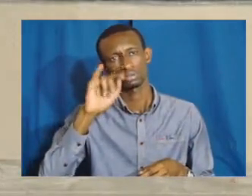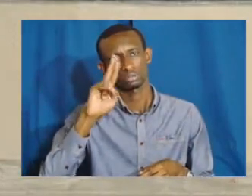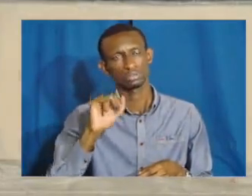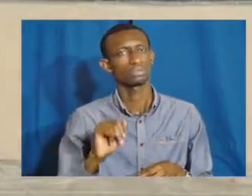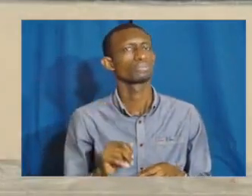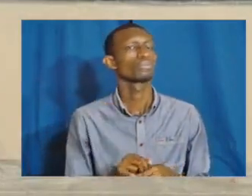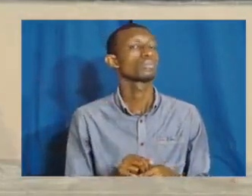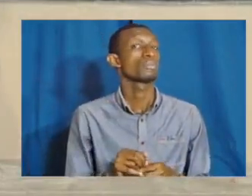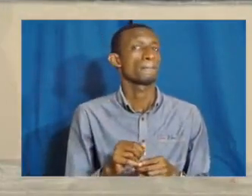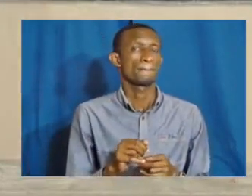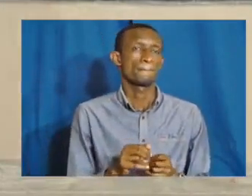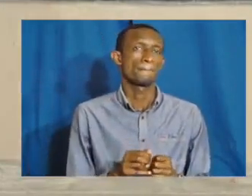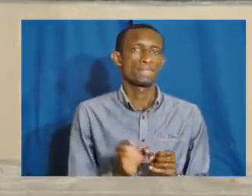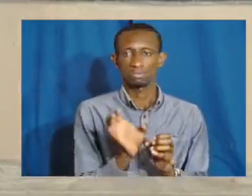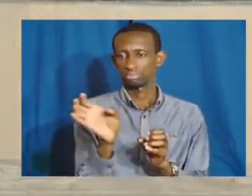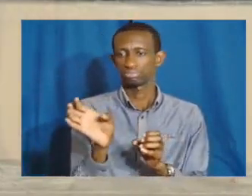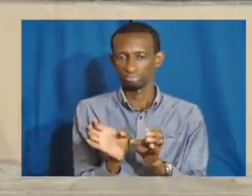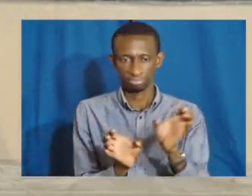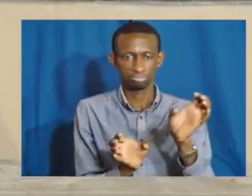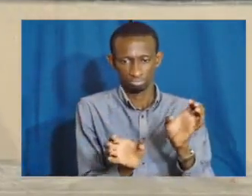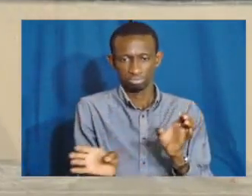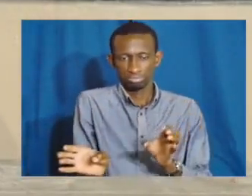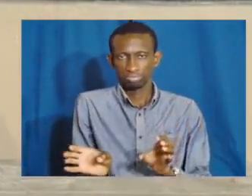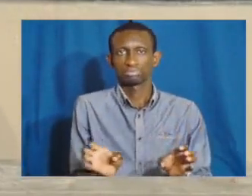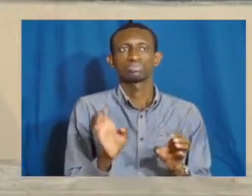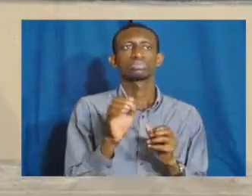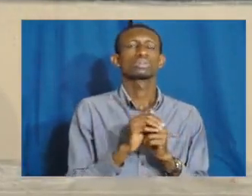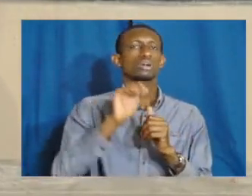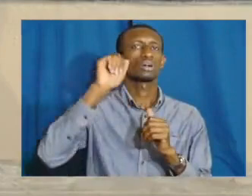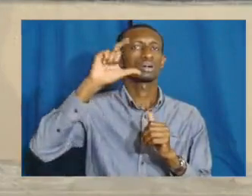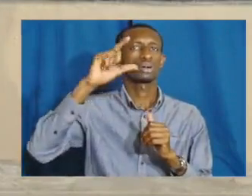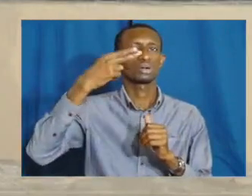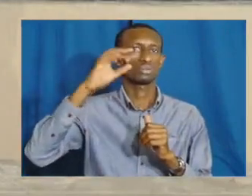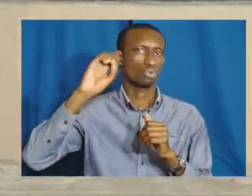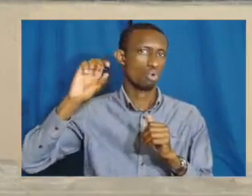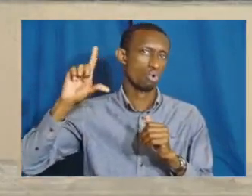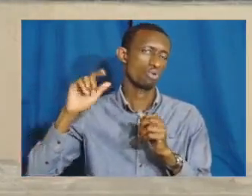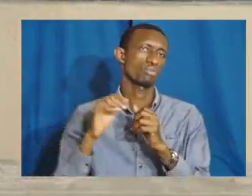Branched alcohols. So we look at the nomenclature of branched alcohols.